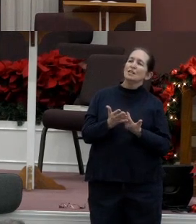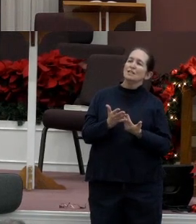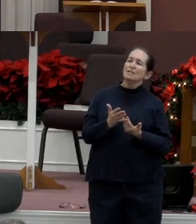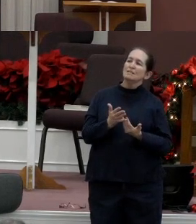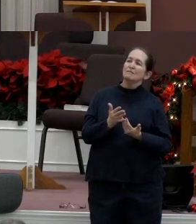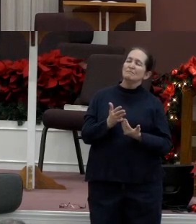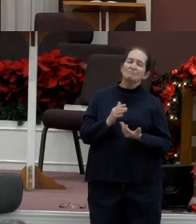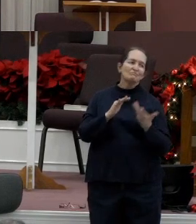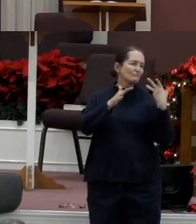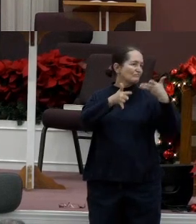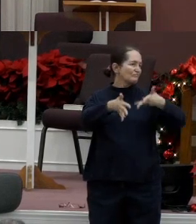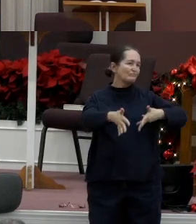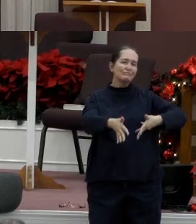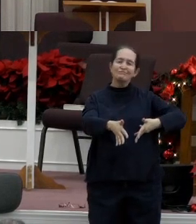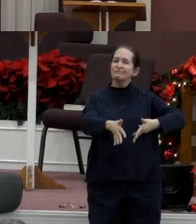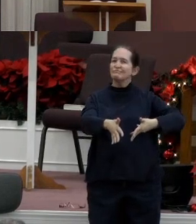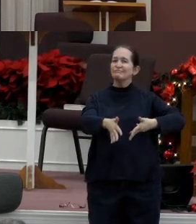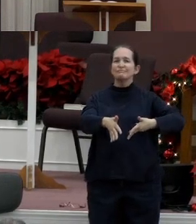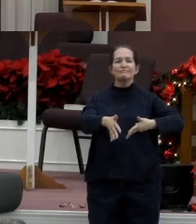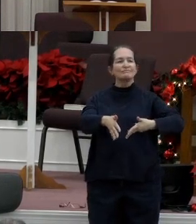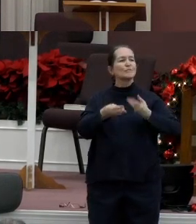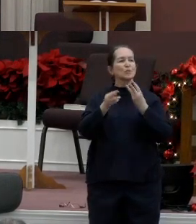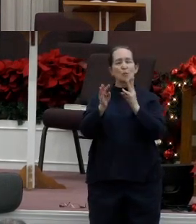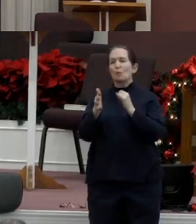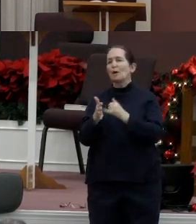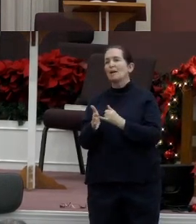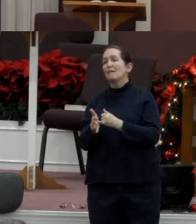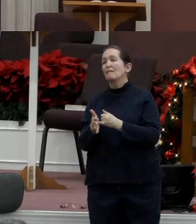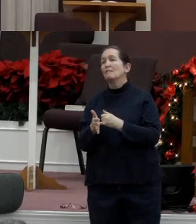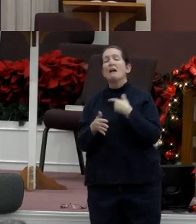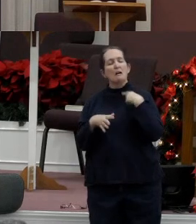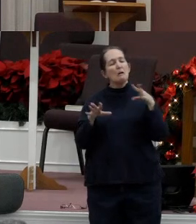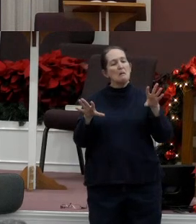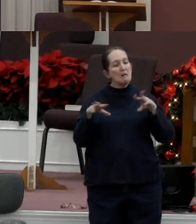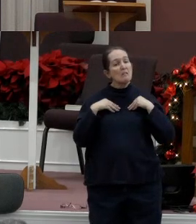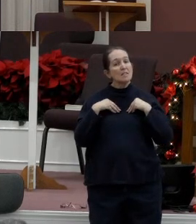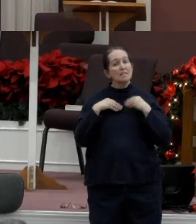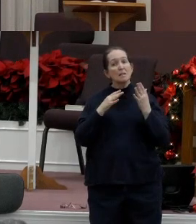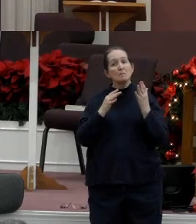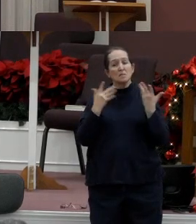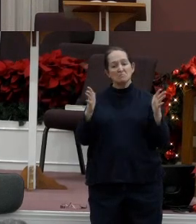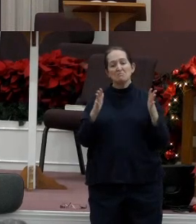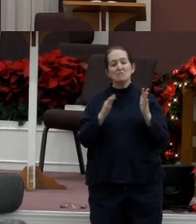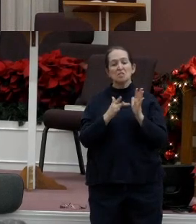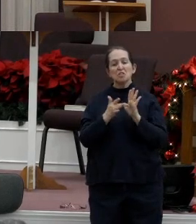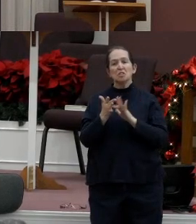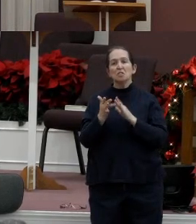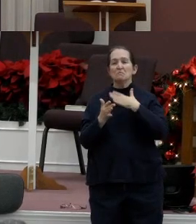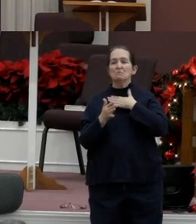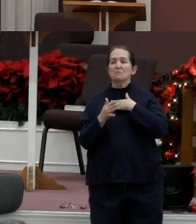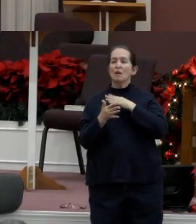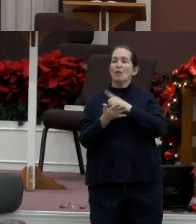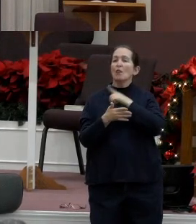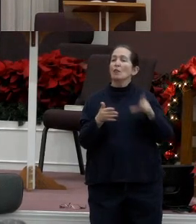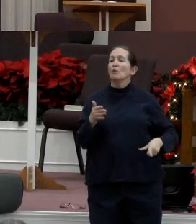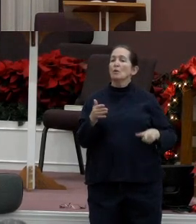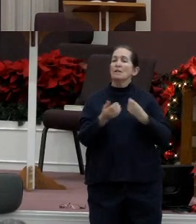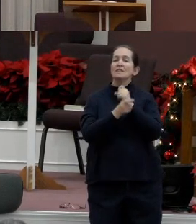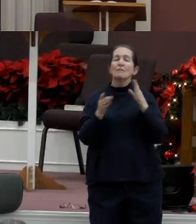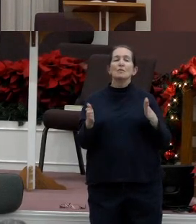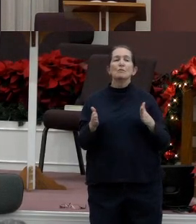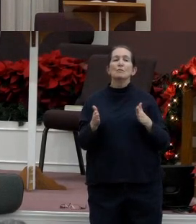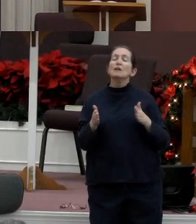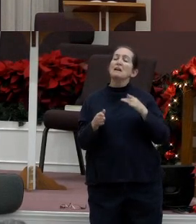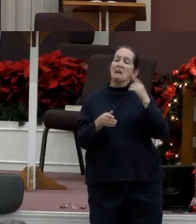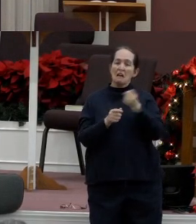leave it as is. Oh, I've received Jesus as my Lord and Savior, so everything's okay. I can go back about my life.